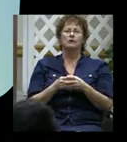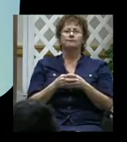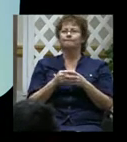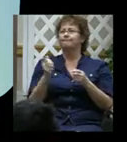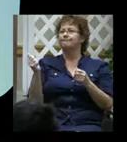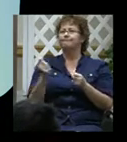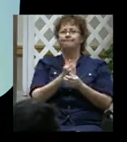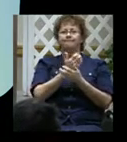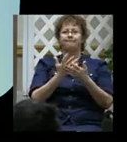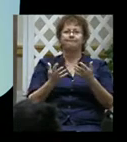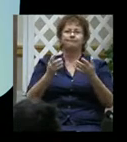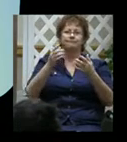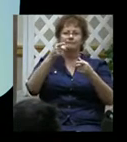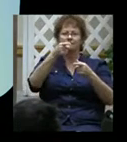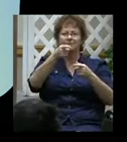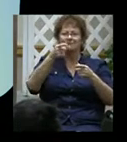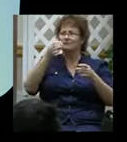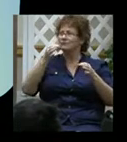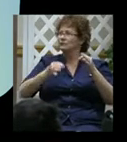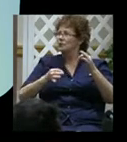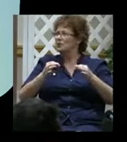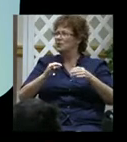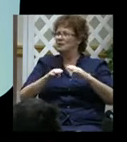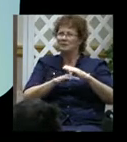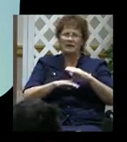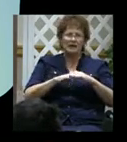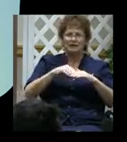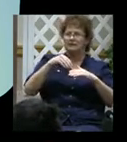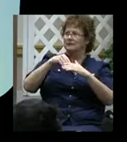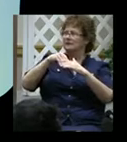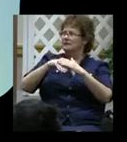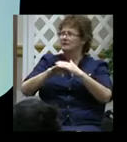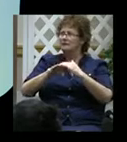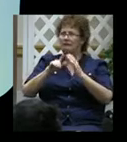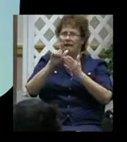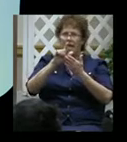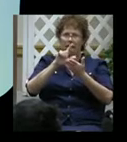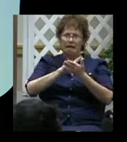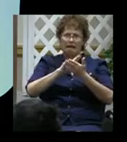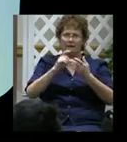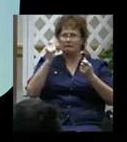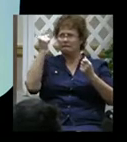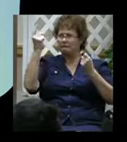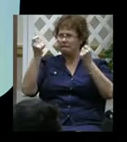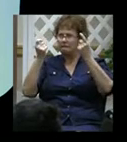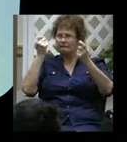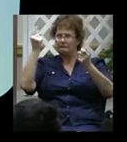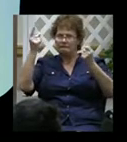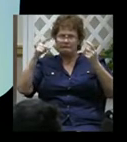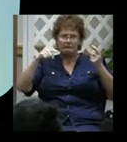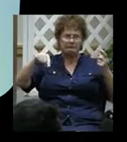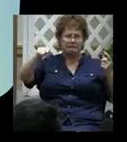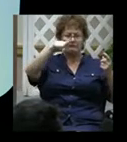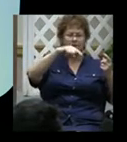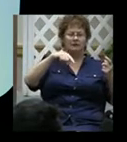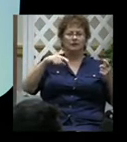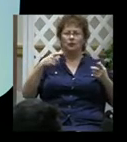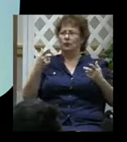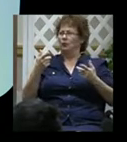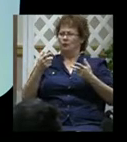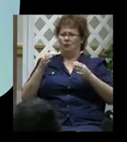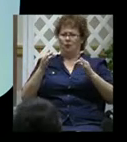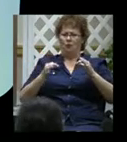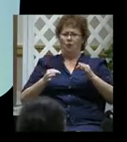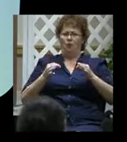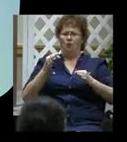everything that relates to the basis of the legal basis and what court interpreters do,